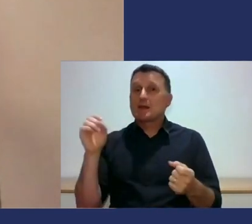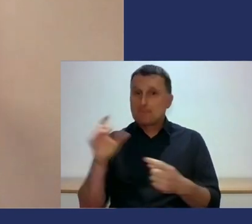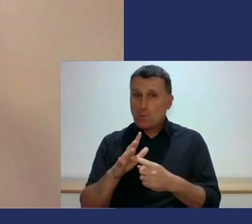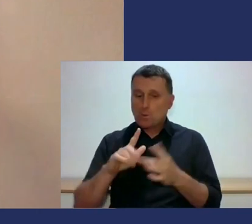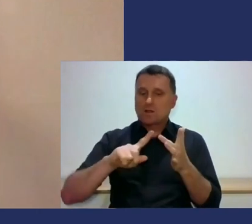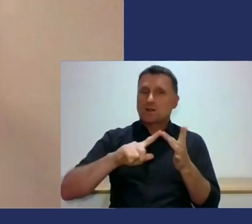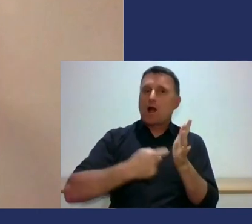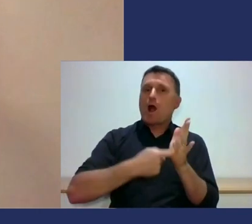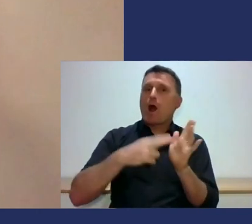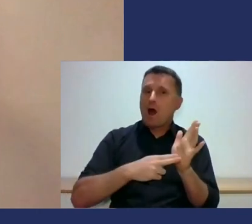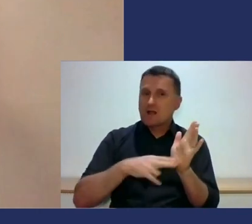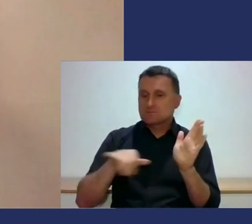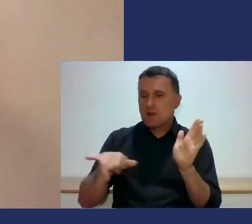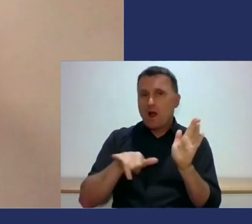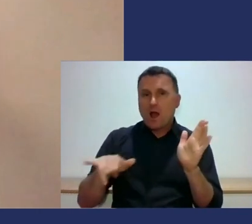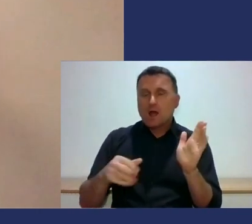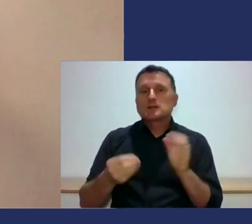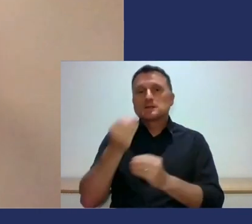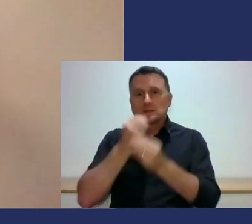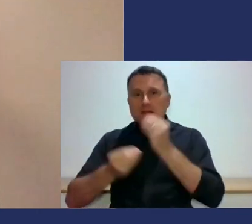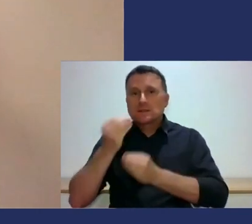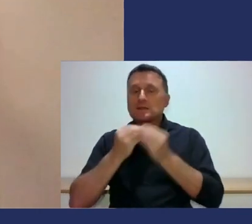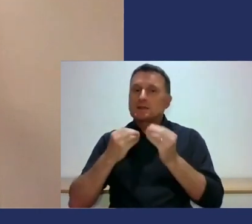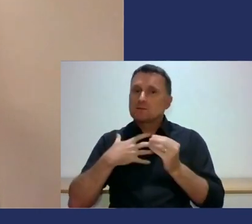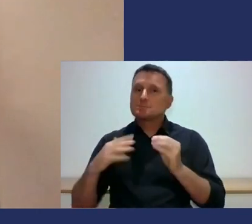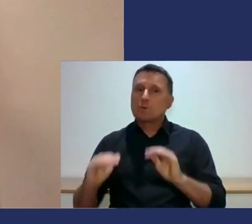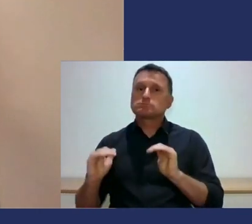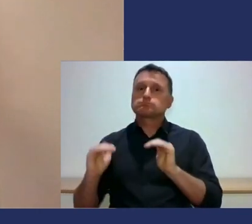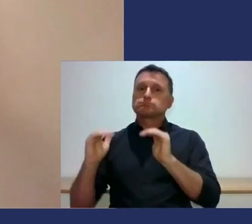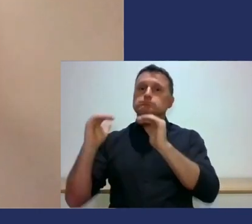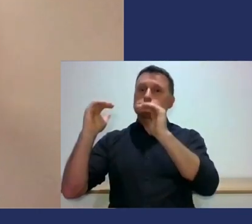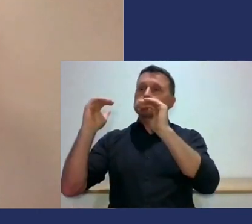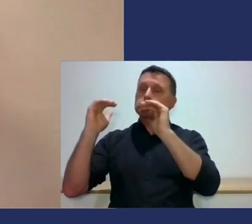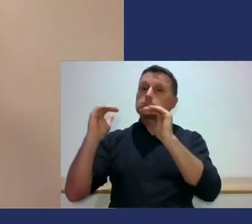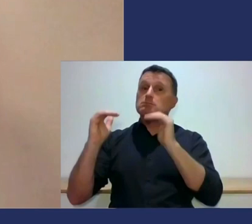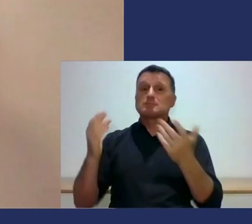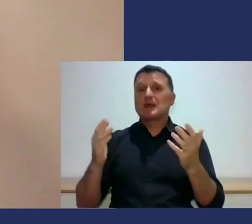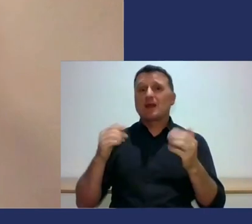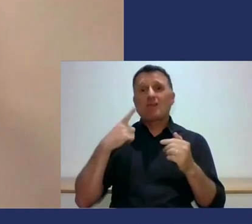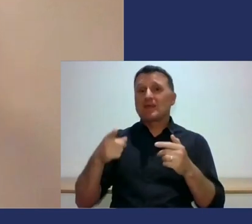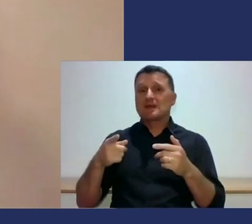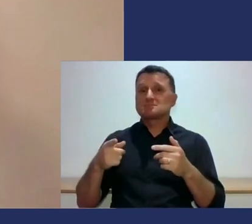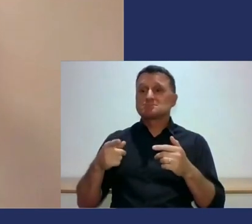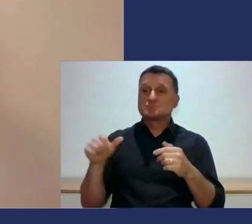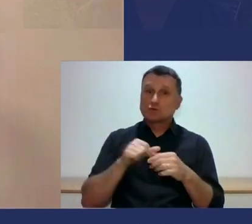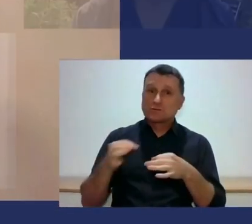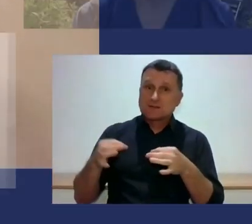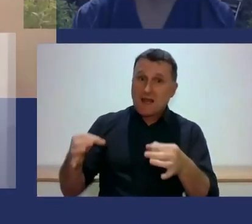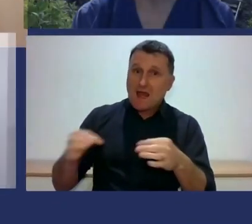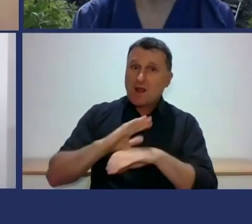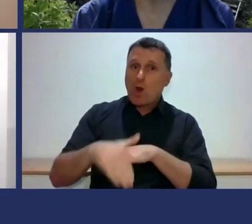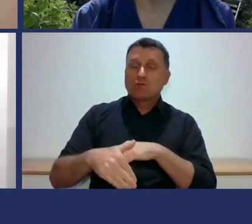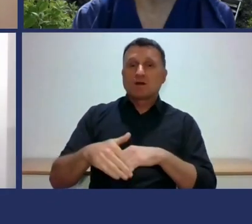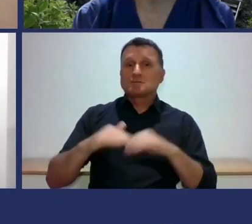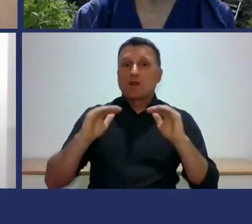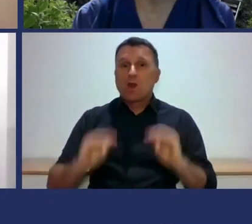if that's been prescribed to you by your midwife. And I don't think that's a reason to delay getting the vaccine or to not get it at all.